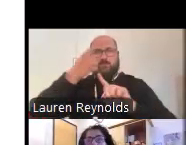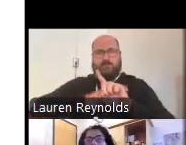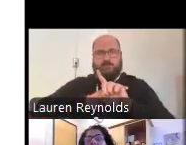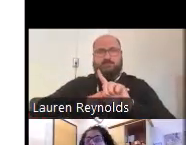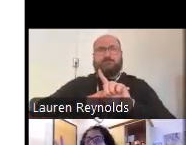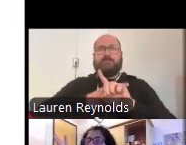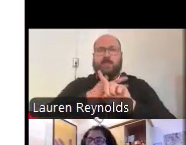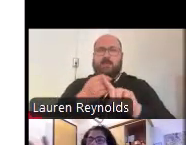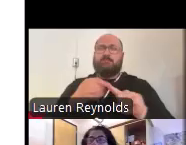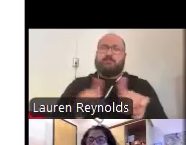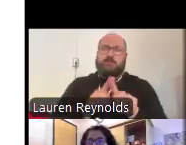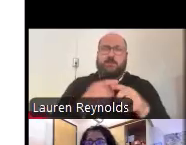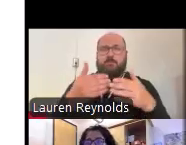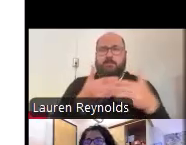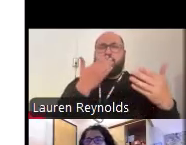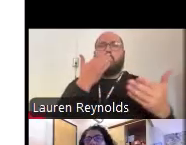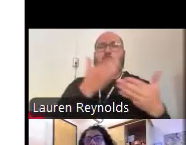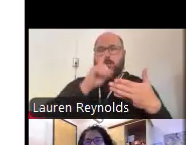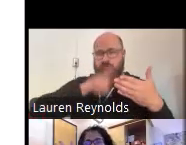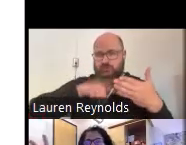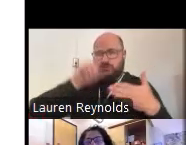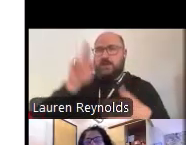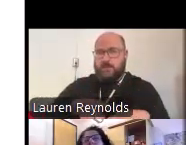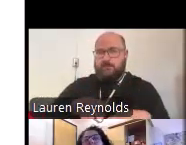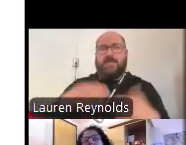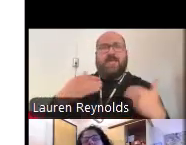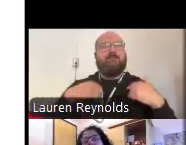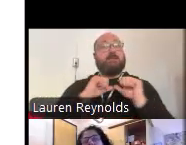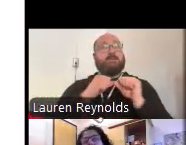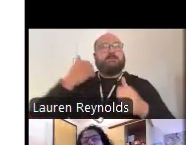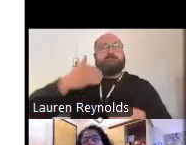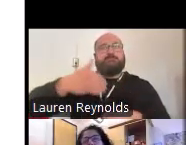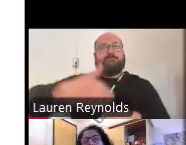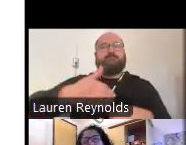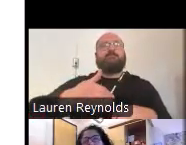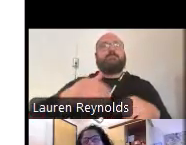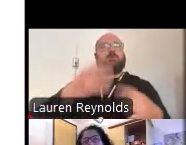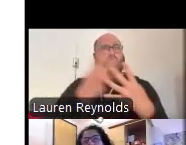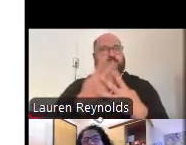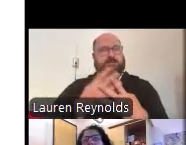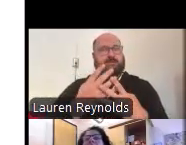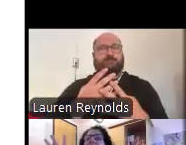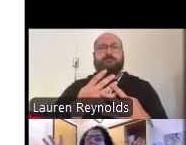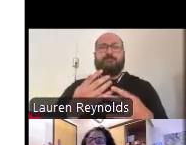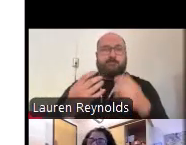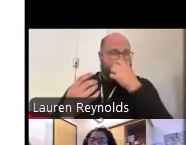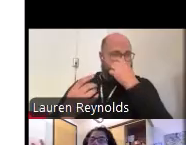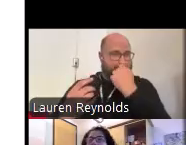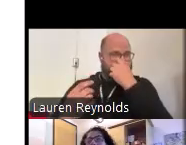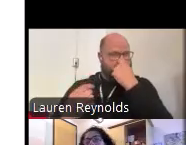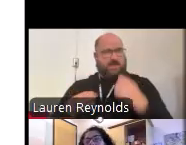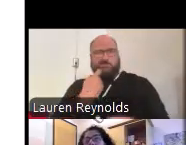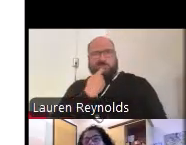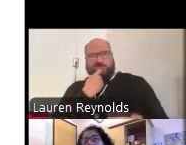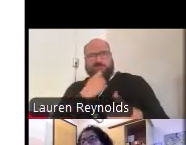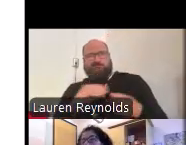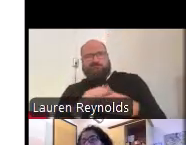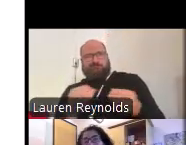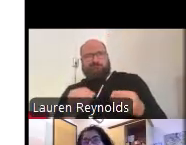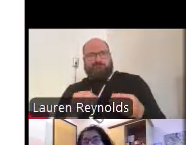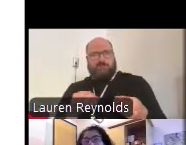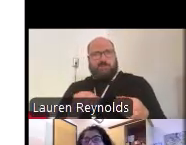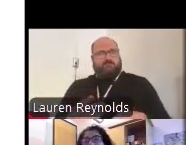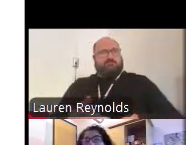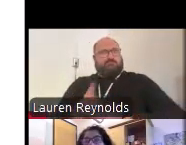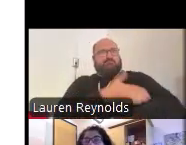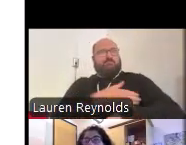well checkups, so really consistent screening, which is something they really emphasized more recently in 2020. The use of validated tools such